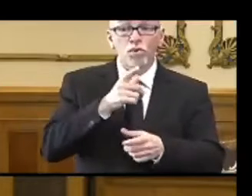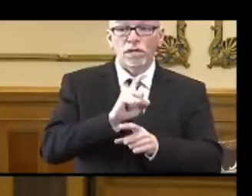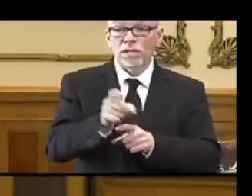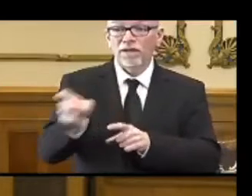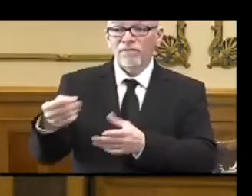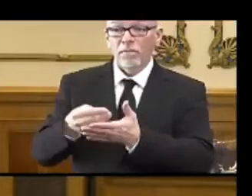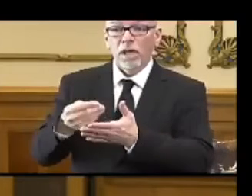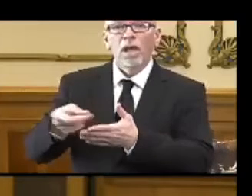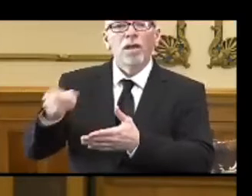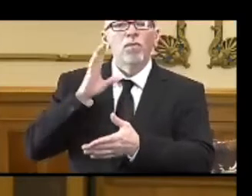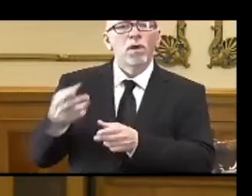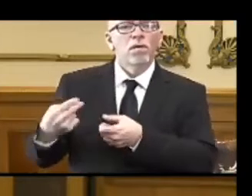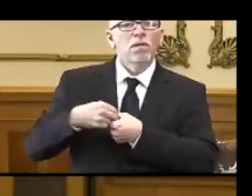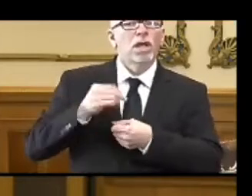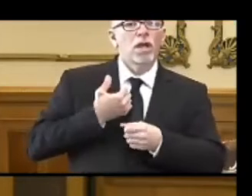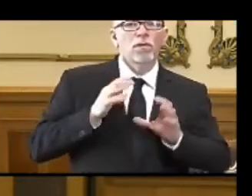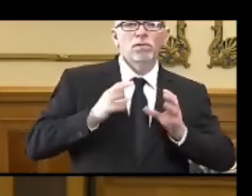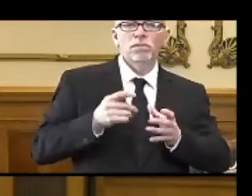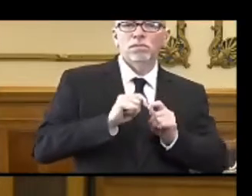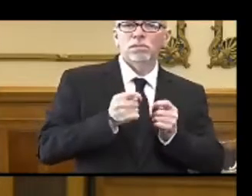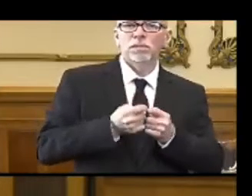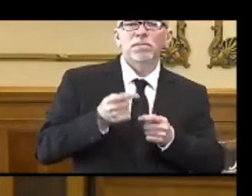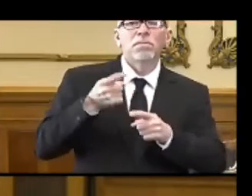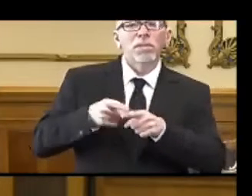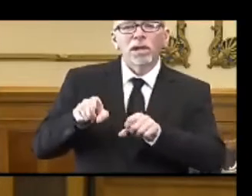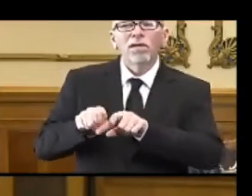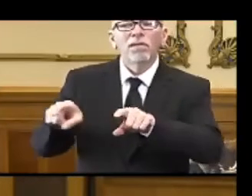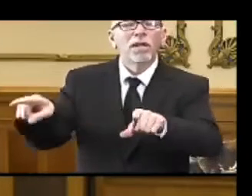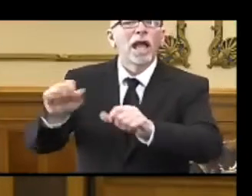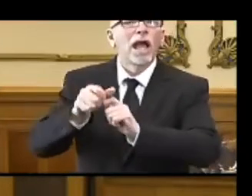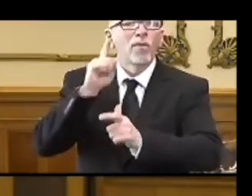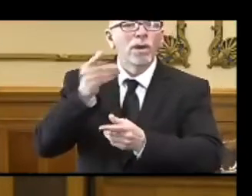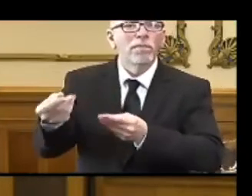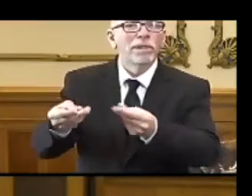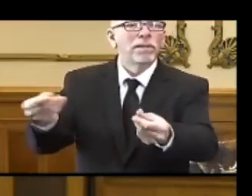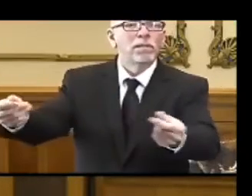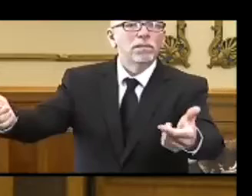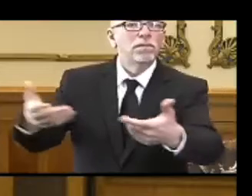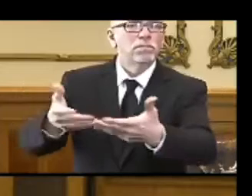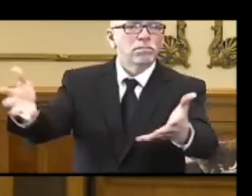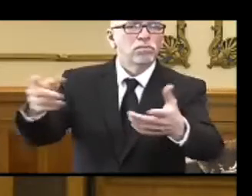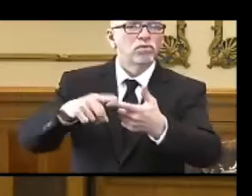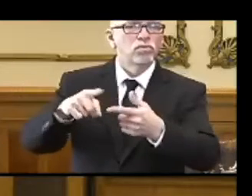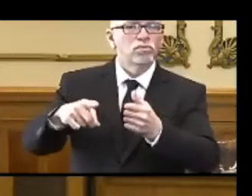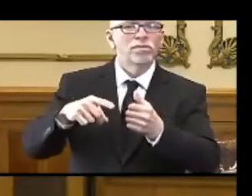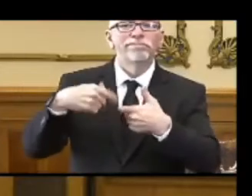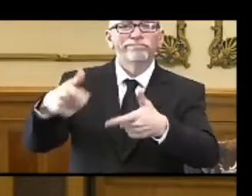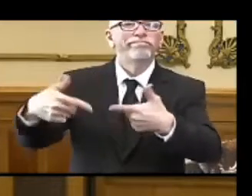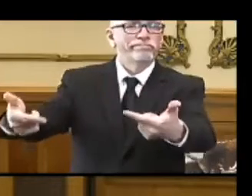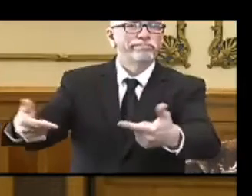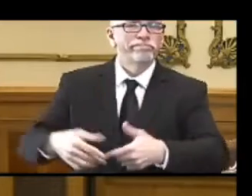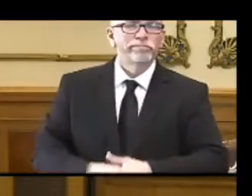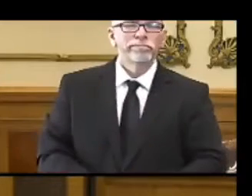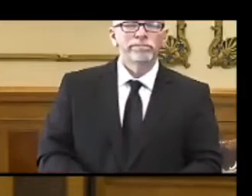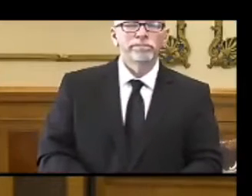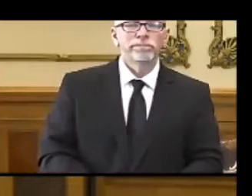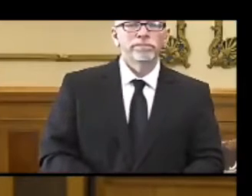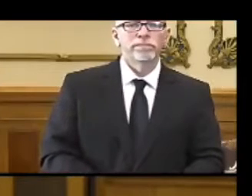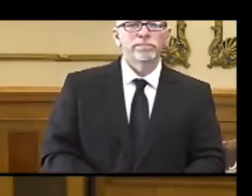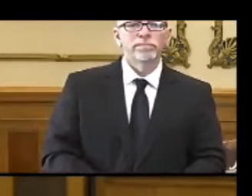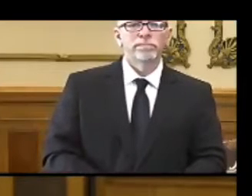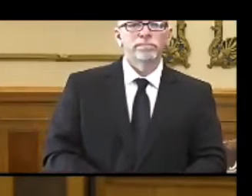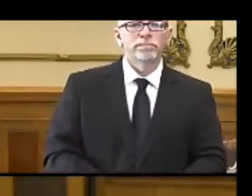funds, as well as their spending programs to send that money out to subrecipients.